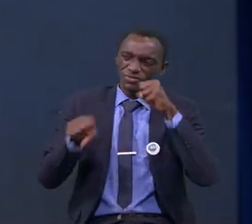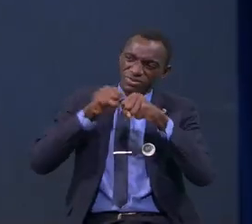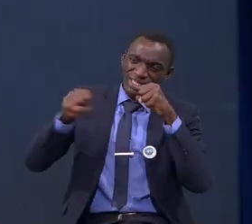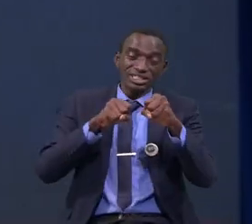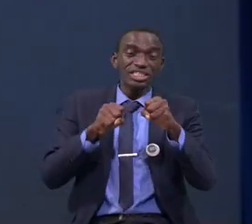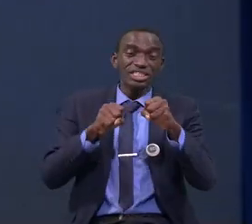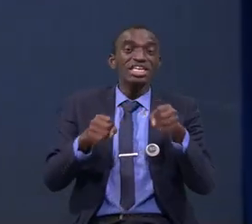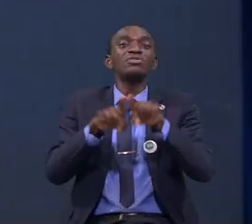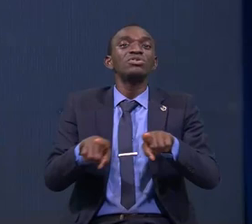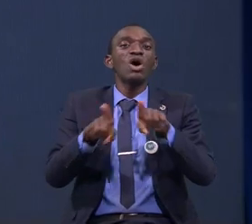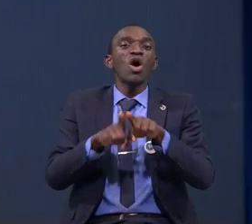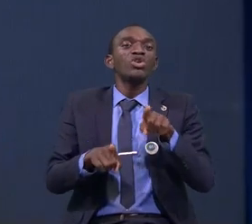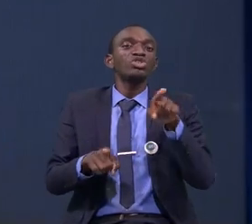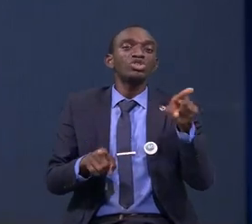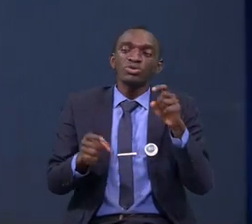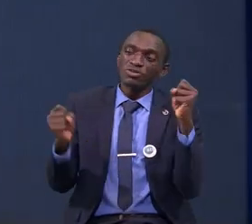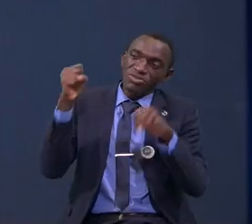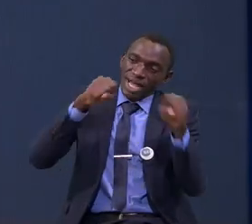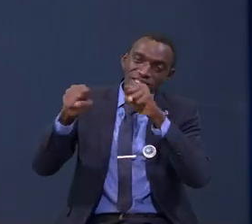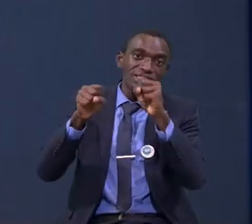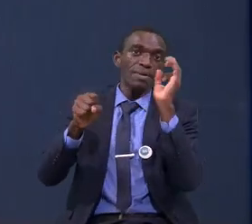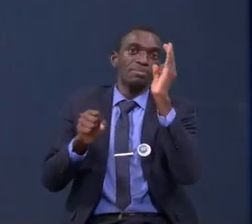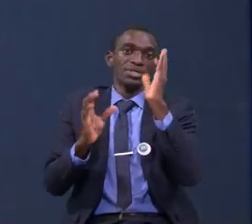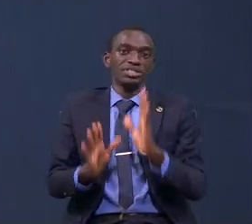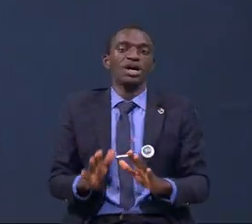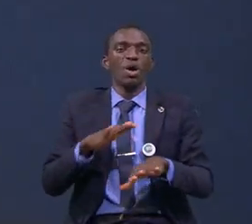he's preaching. You are not following peace with the preacher.